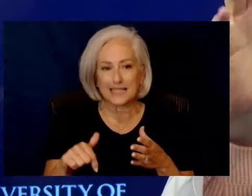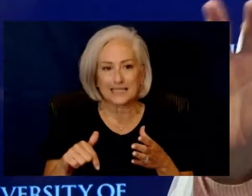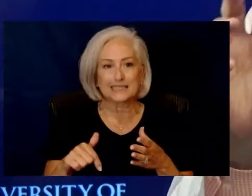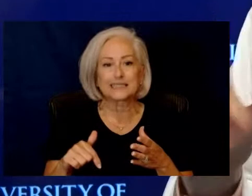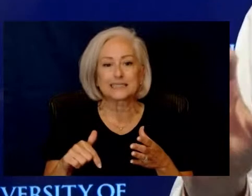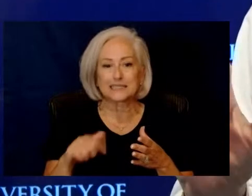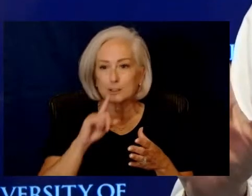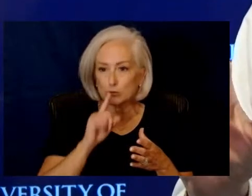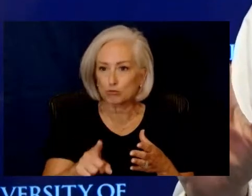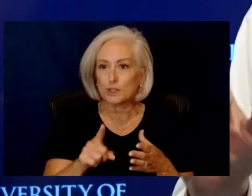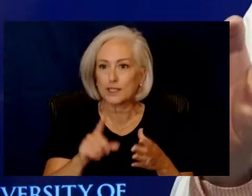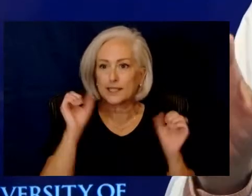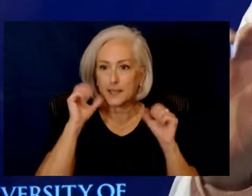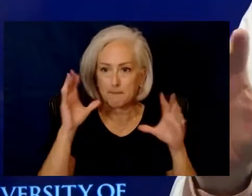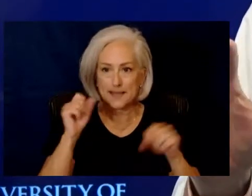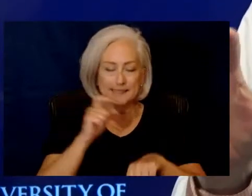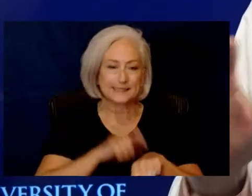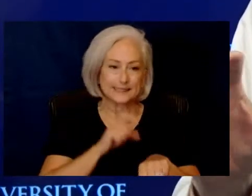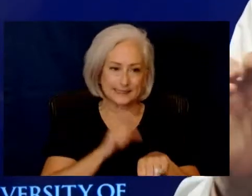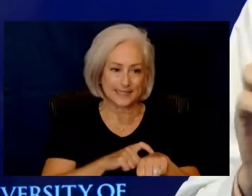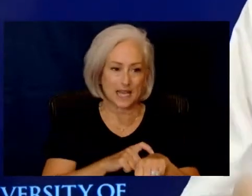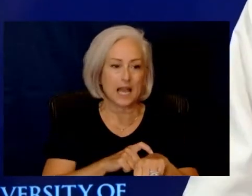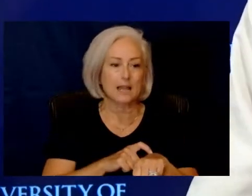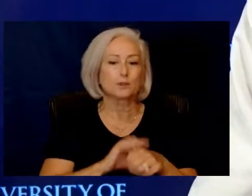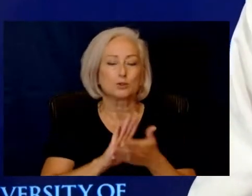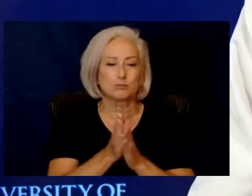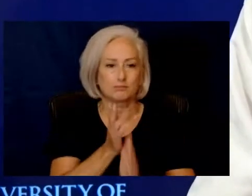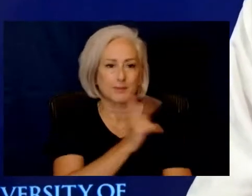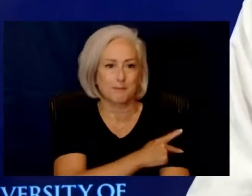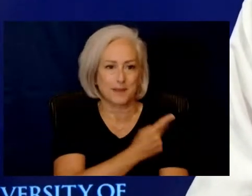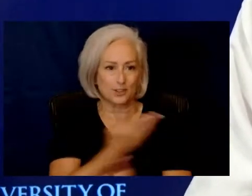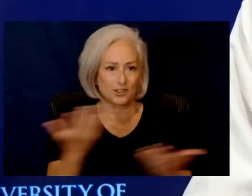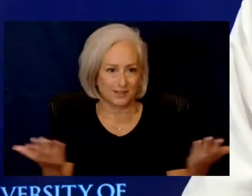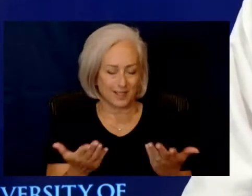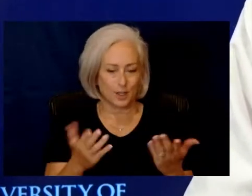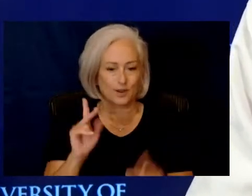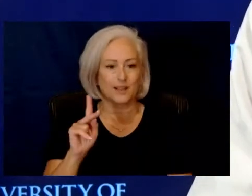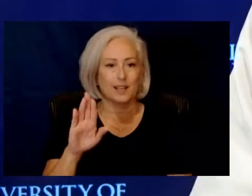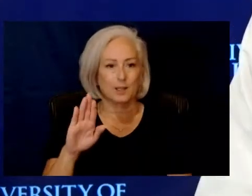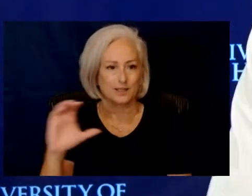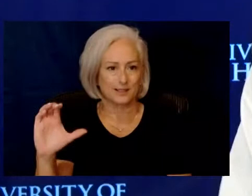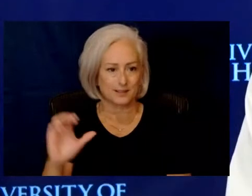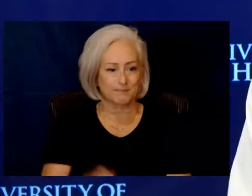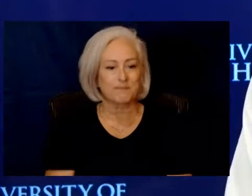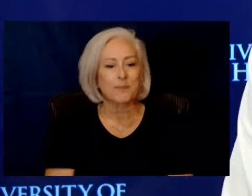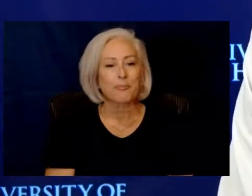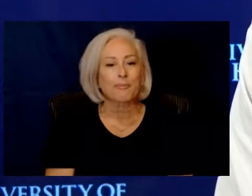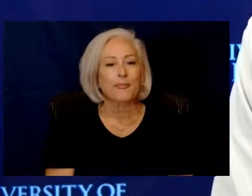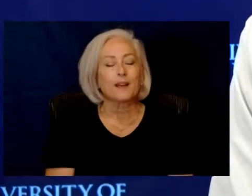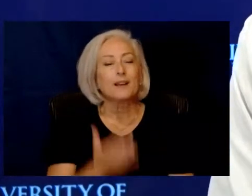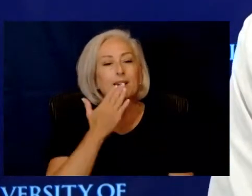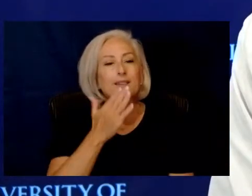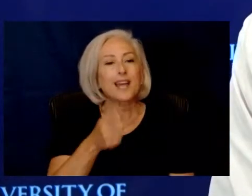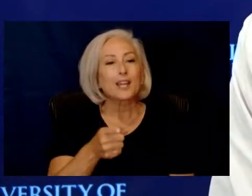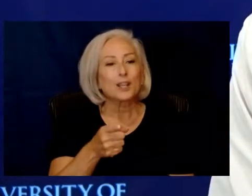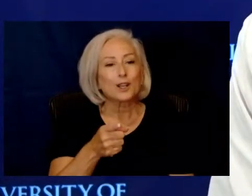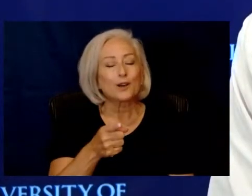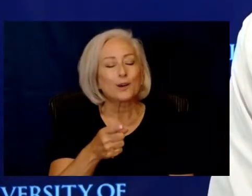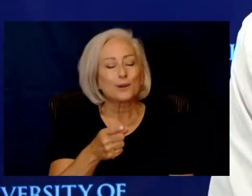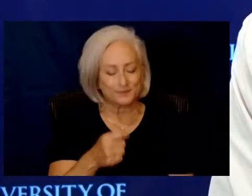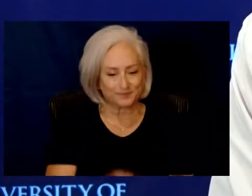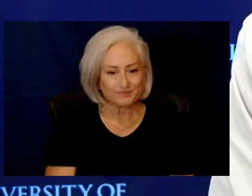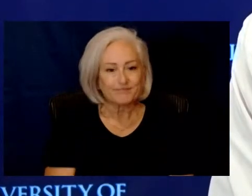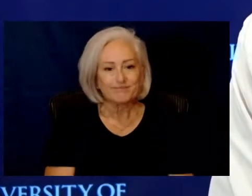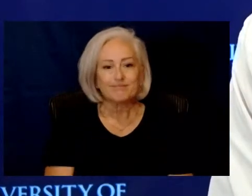really amazing time to be a patient here at the University of Kansas Health System. Hey, we thank you all. You guys all have a great